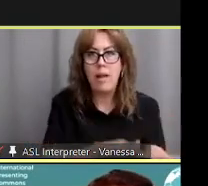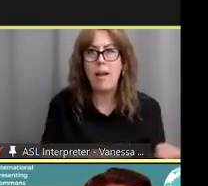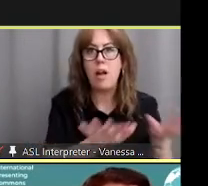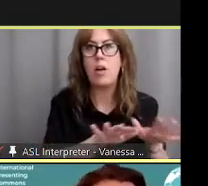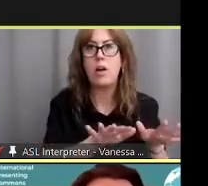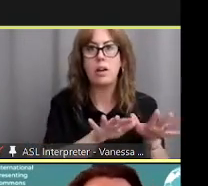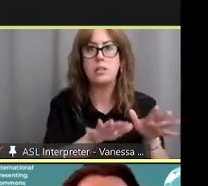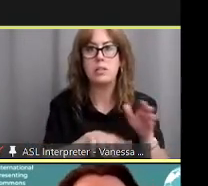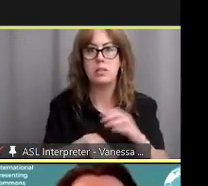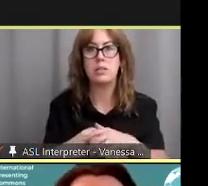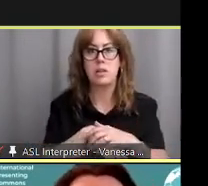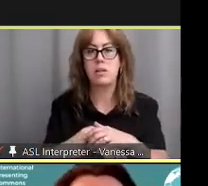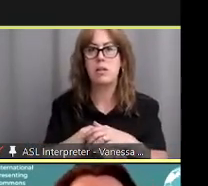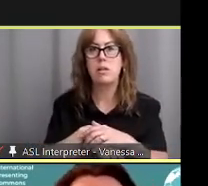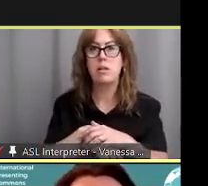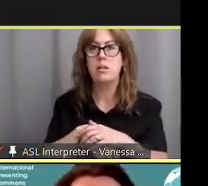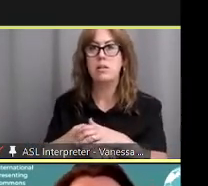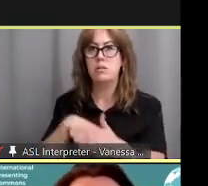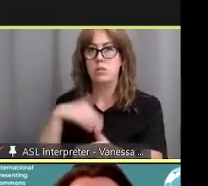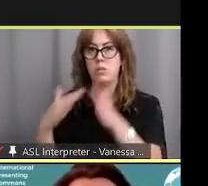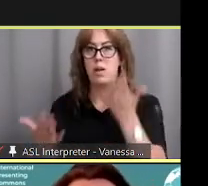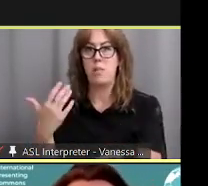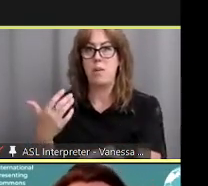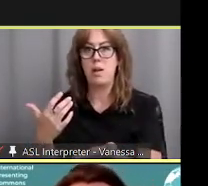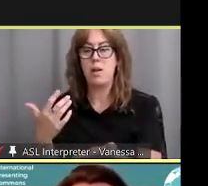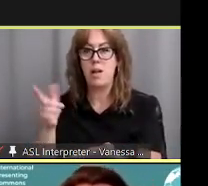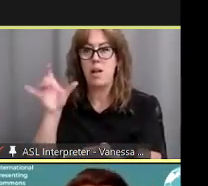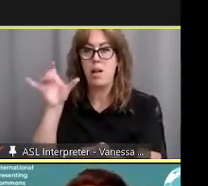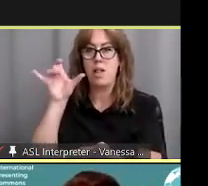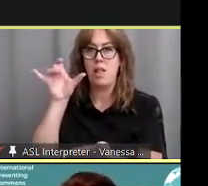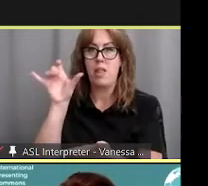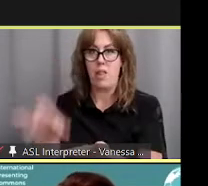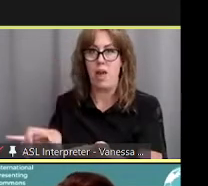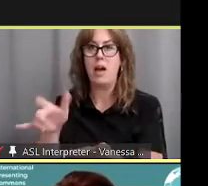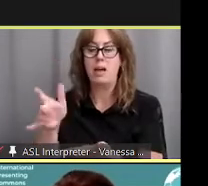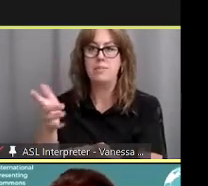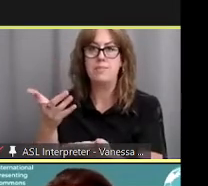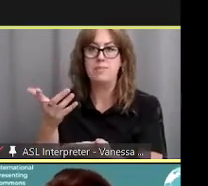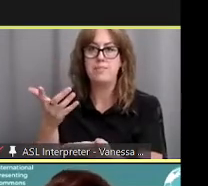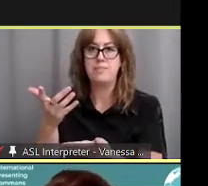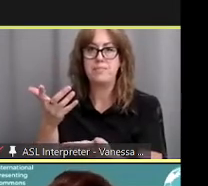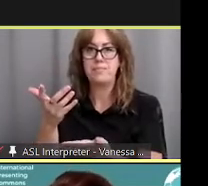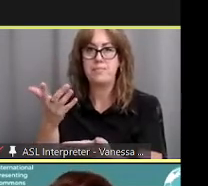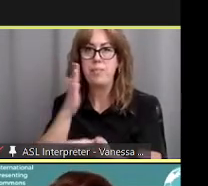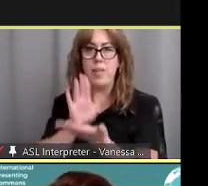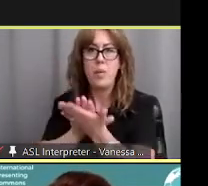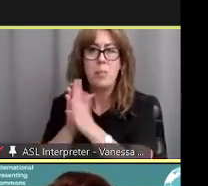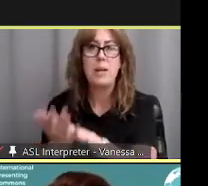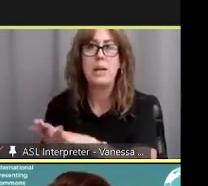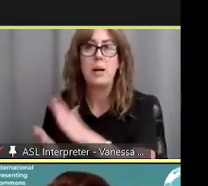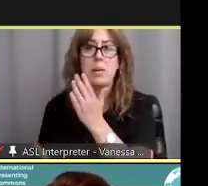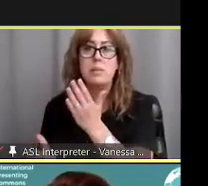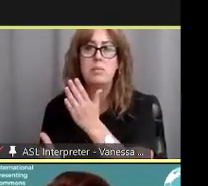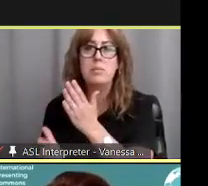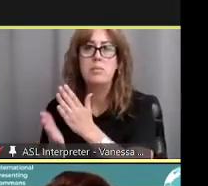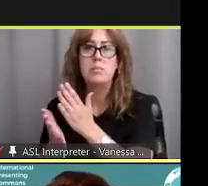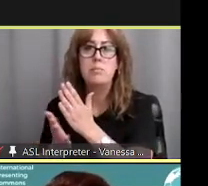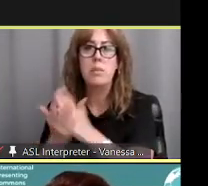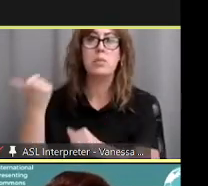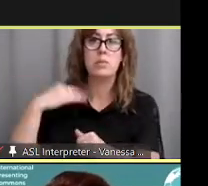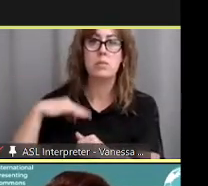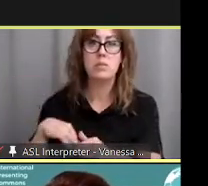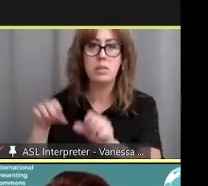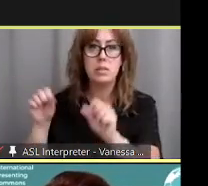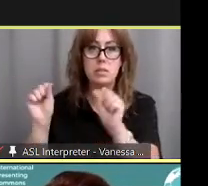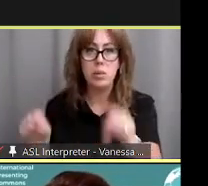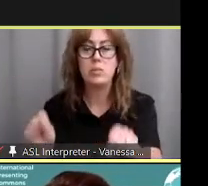economically as possible. But the challenge for me is, how do you act very